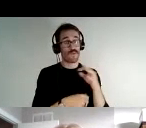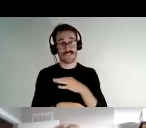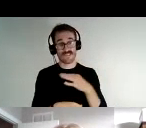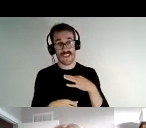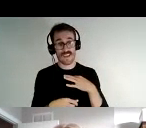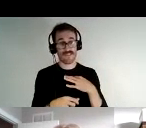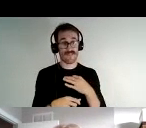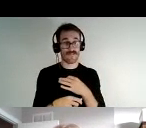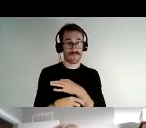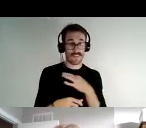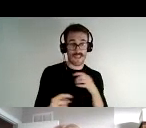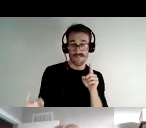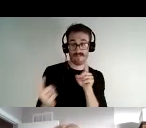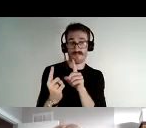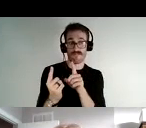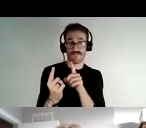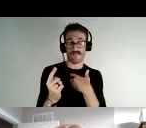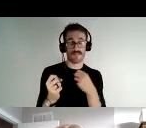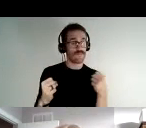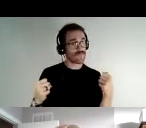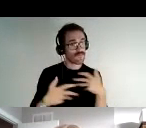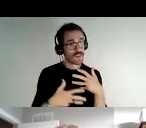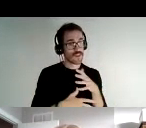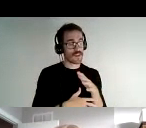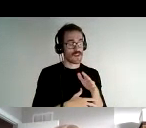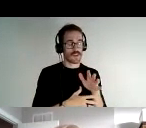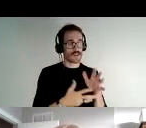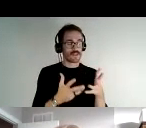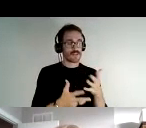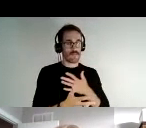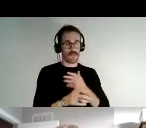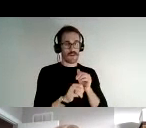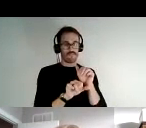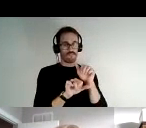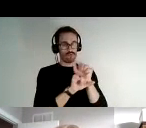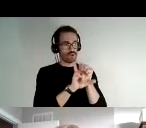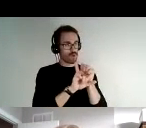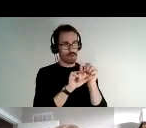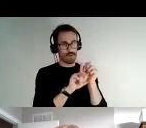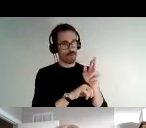really afraid of, any changes to their environment and stuff, so they're